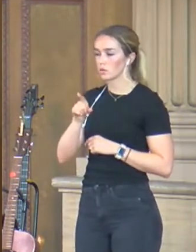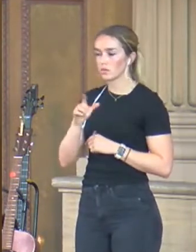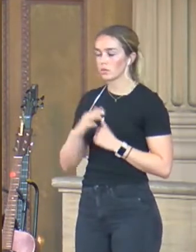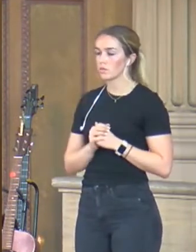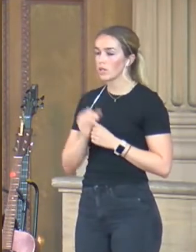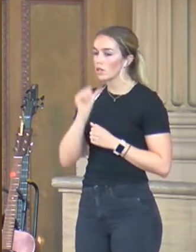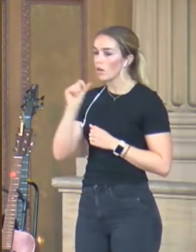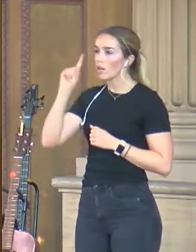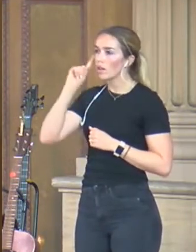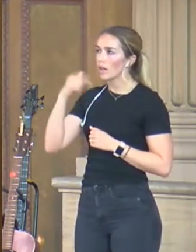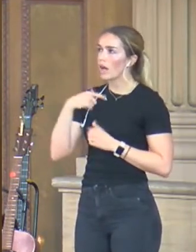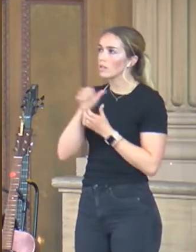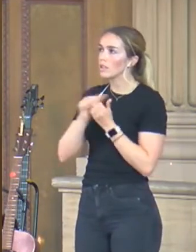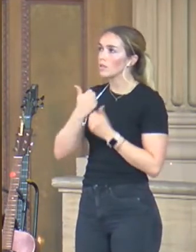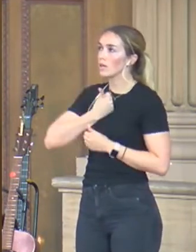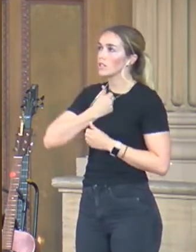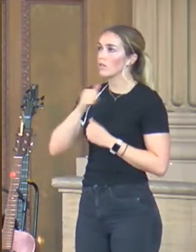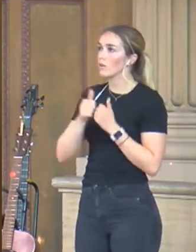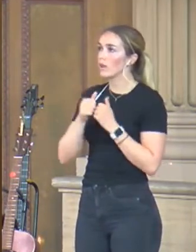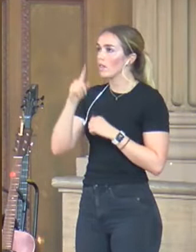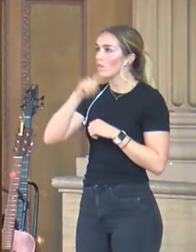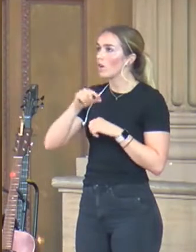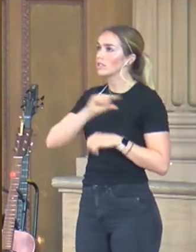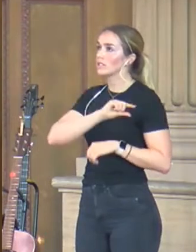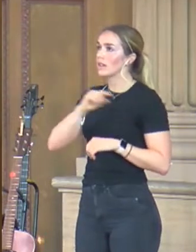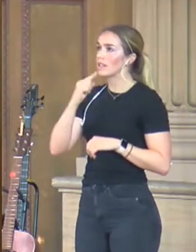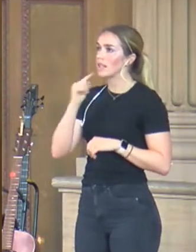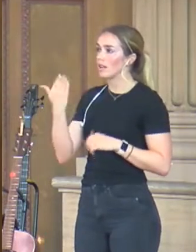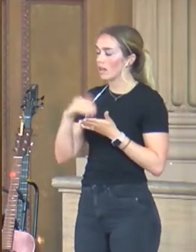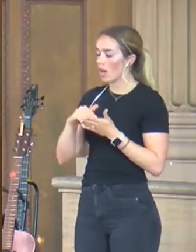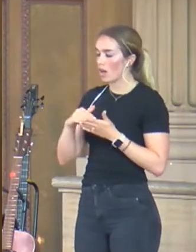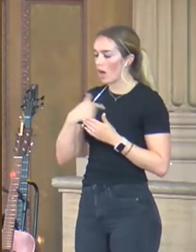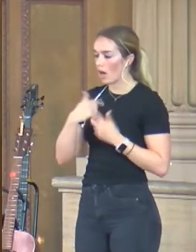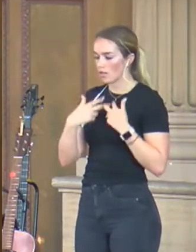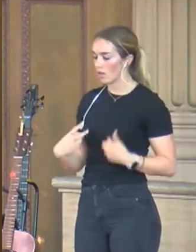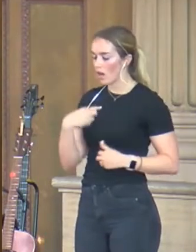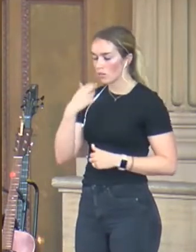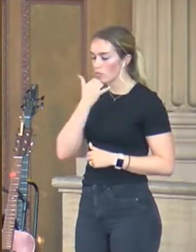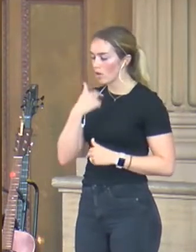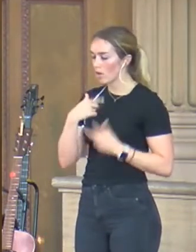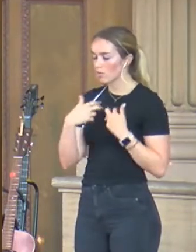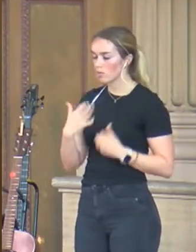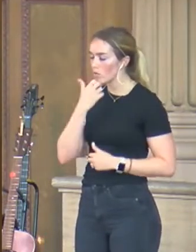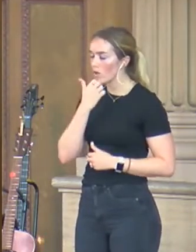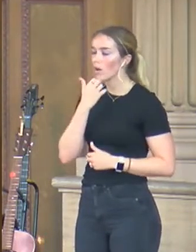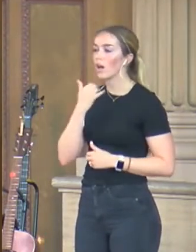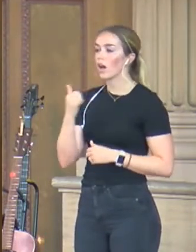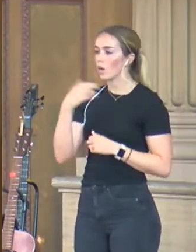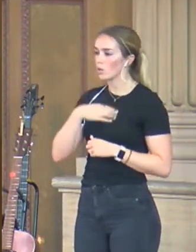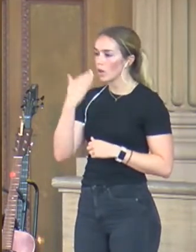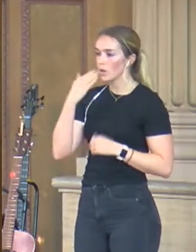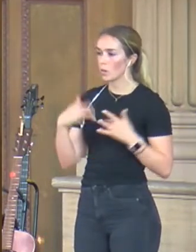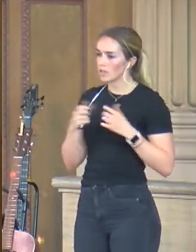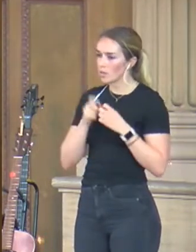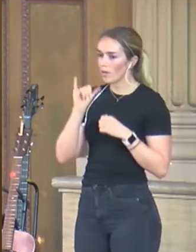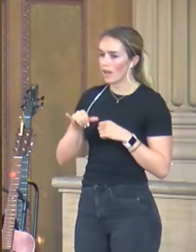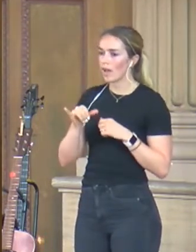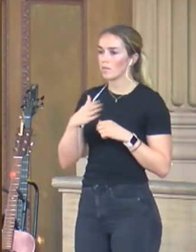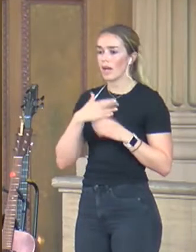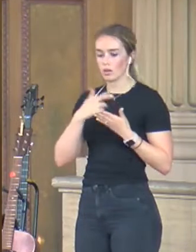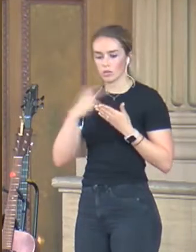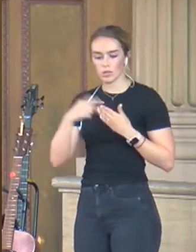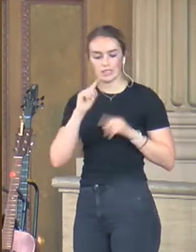Don't feel like you have to wash yourself in that false guilt where you keep telling yourself, I must have done something to deserve this. I wish I knew what it was. This must be a result